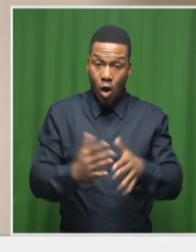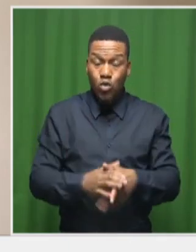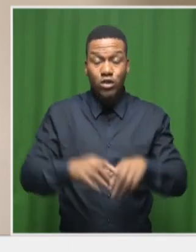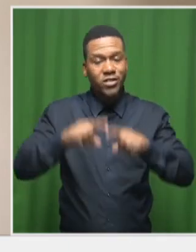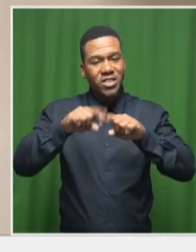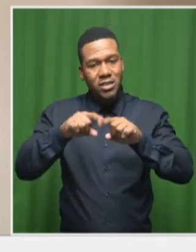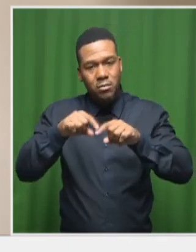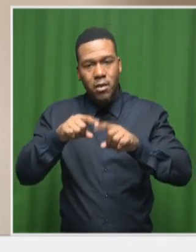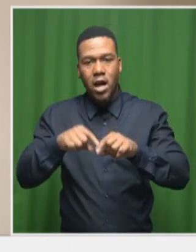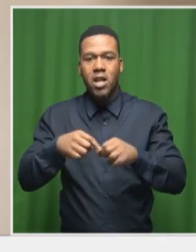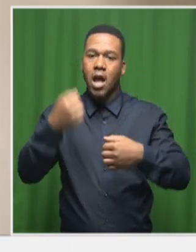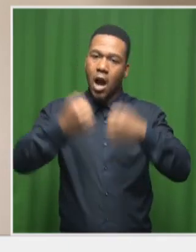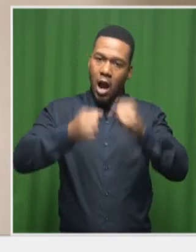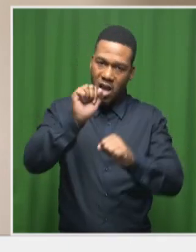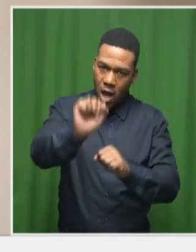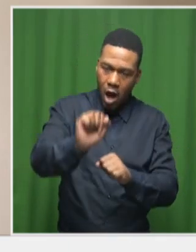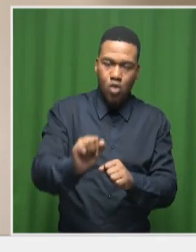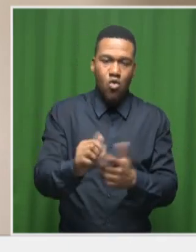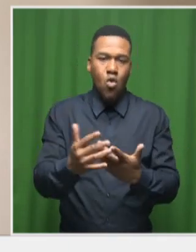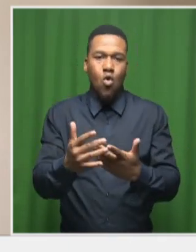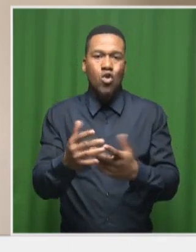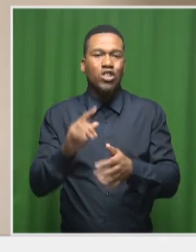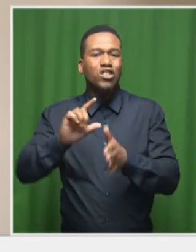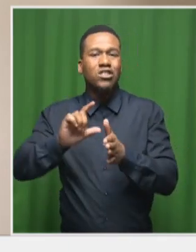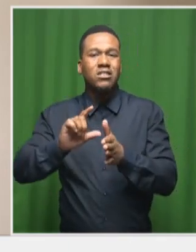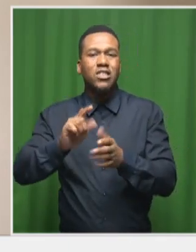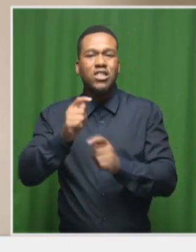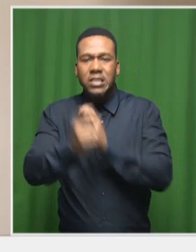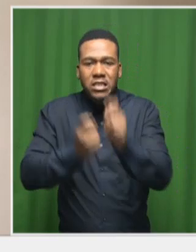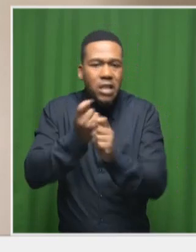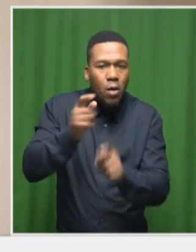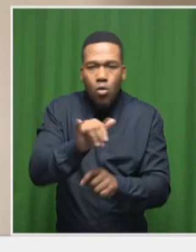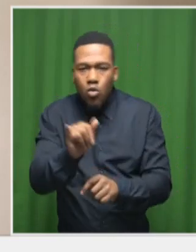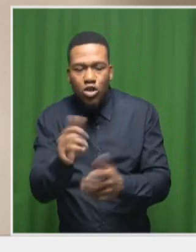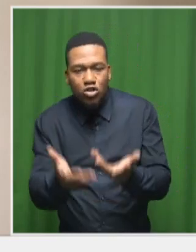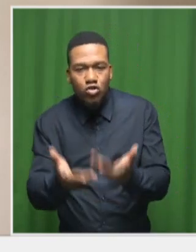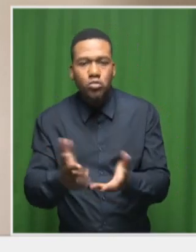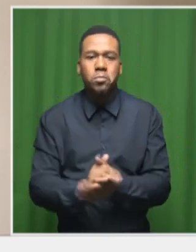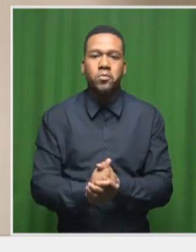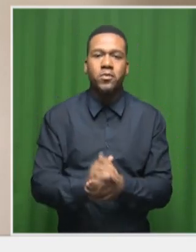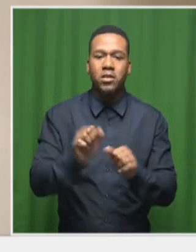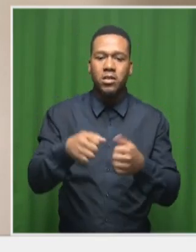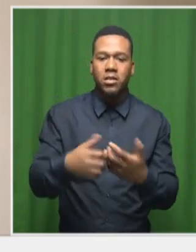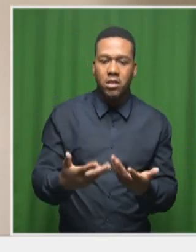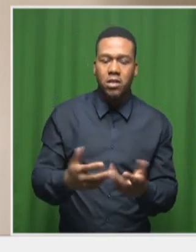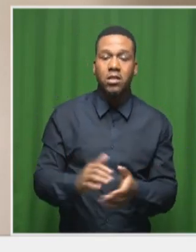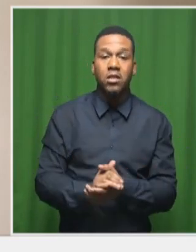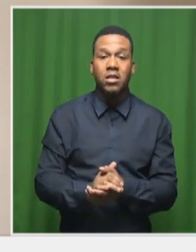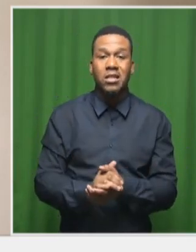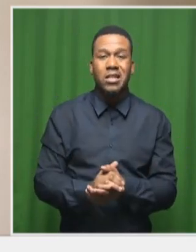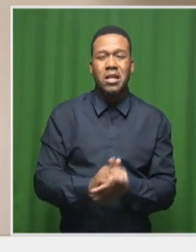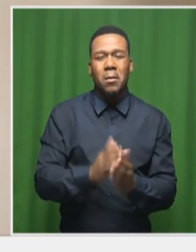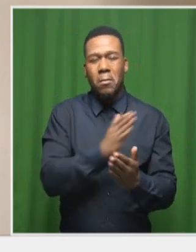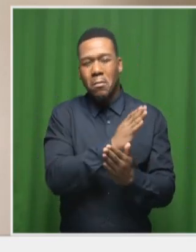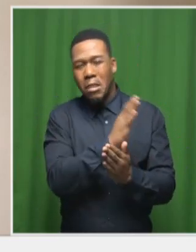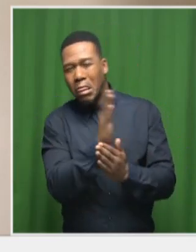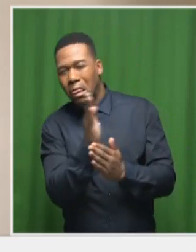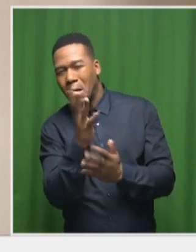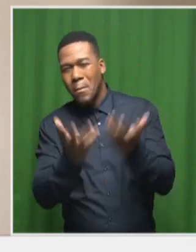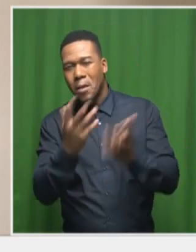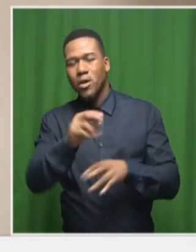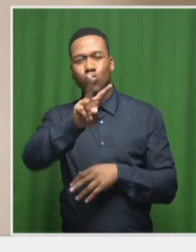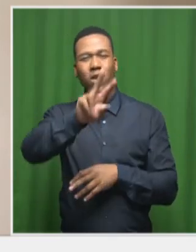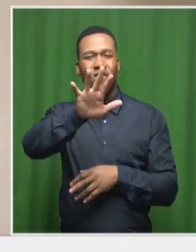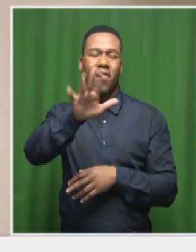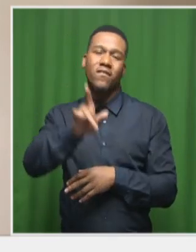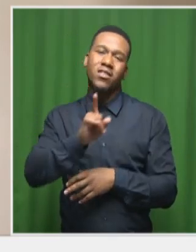depend on the make and the model of the vehicle. It's anywhere north of 25,000 Rand excluding VAT. And then